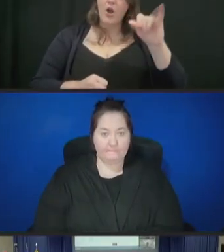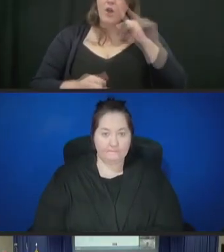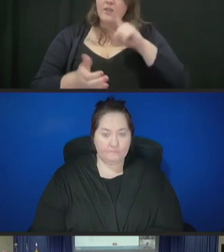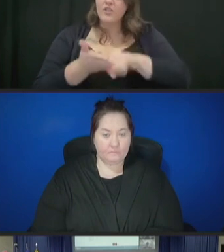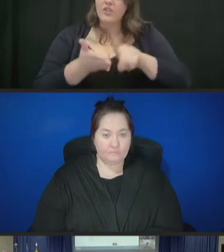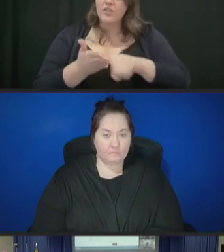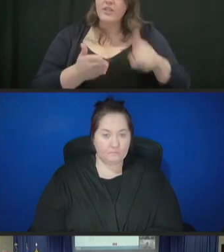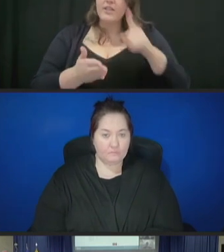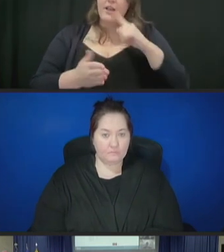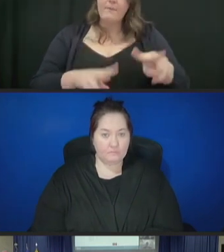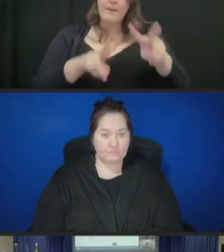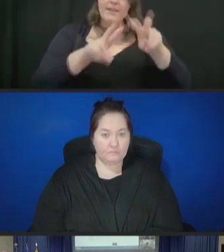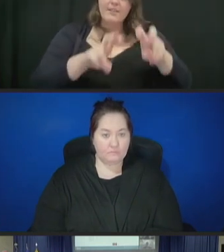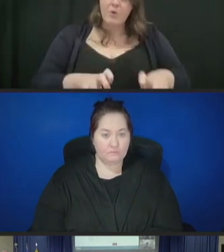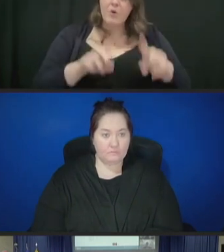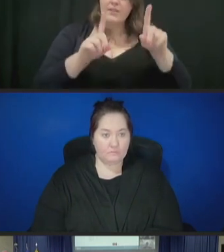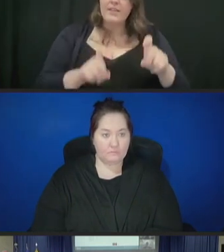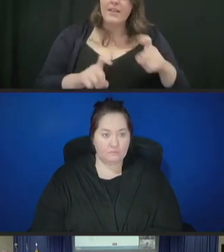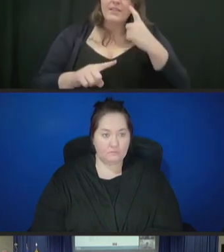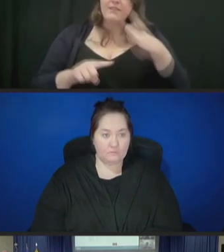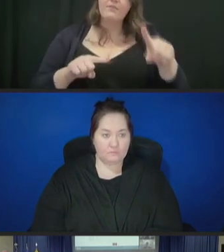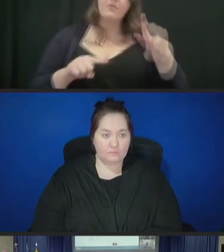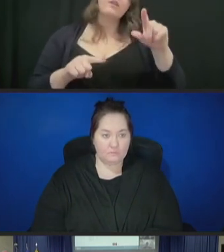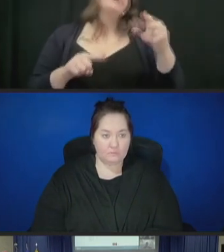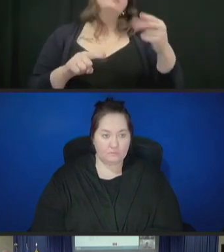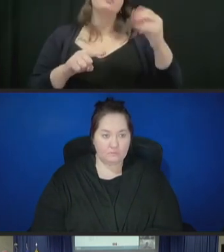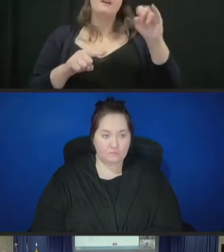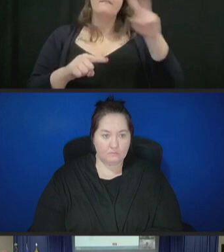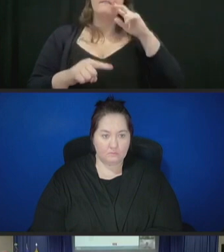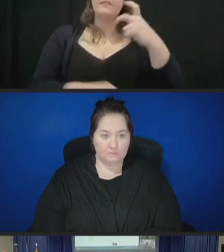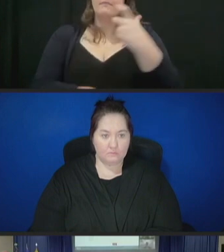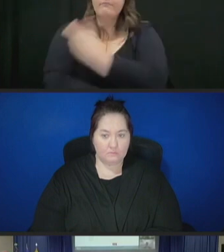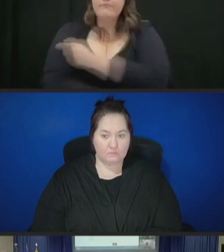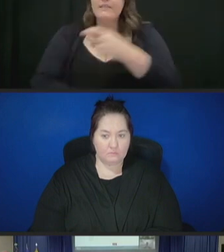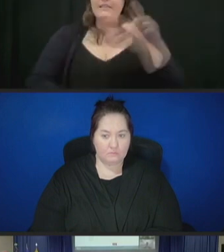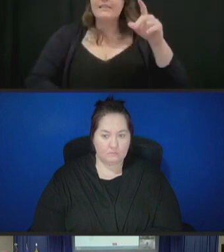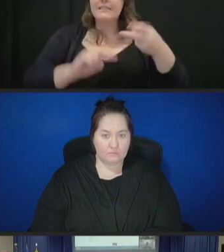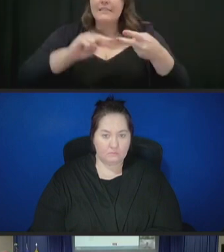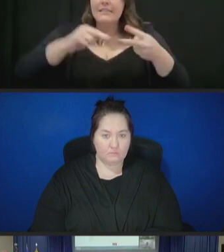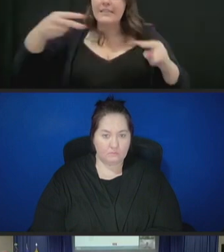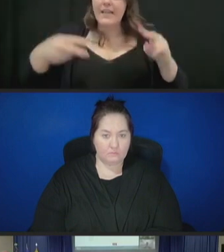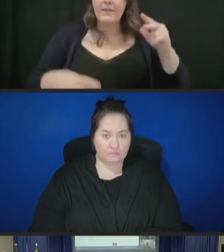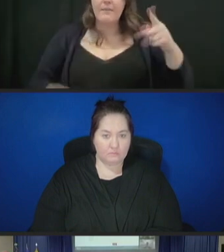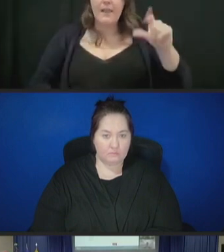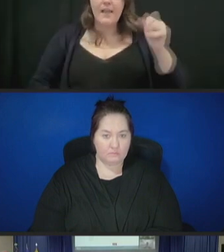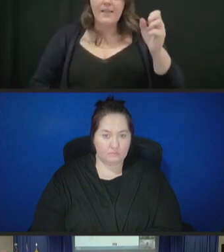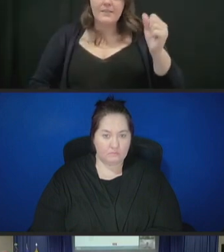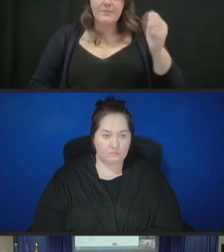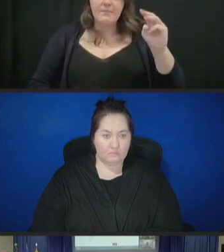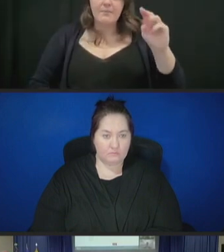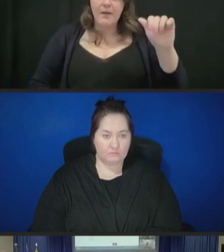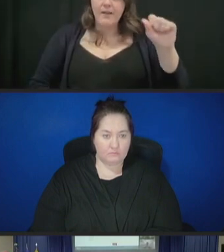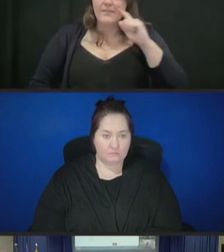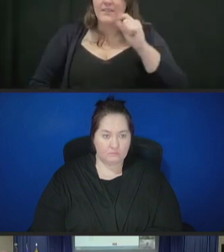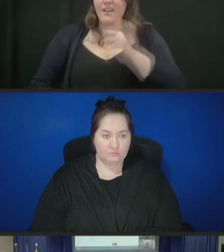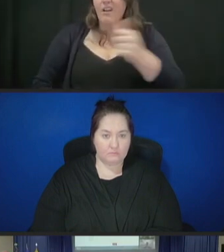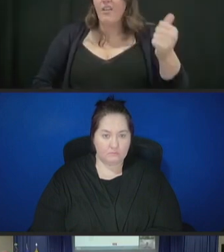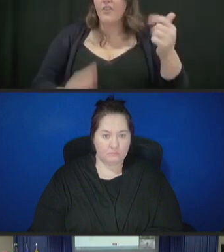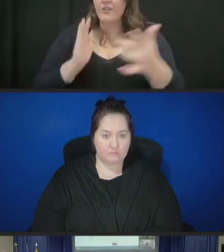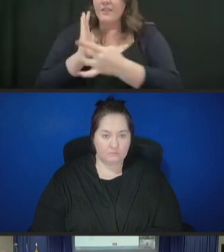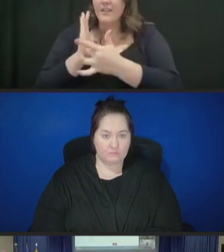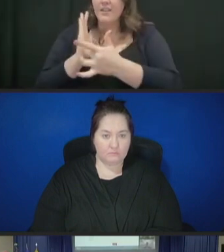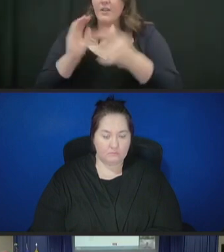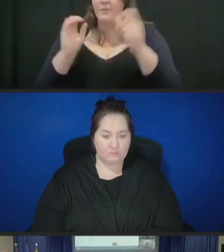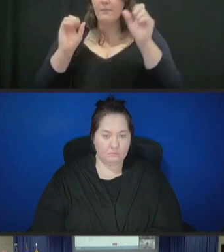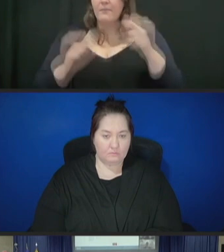HIV vaccines, such as adenovirus, DNA plasmids, and a number of other technologies have been applied to